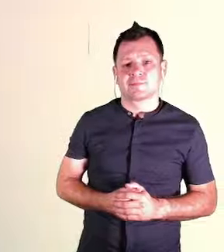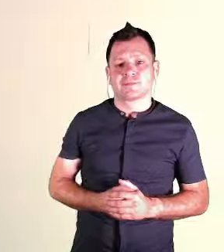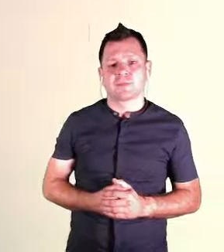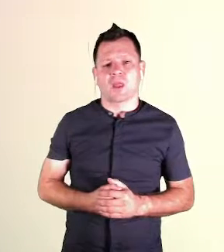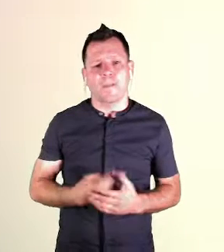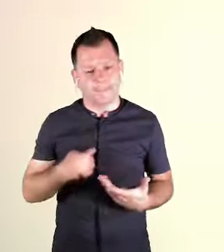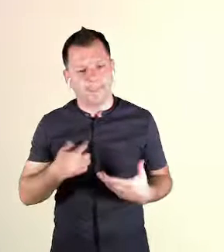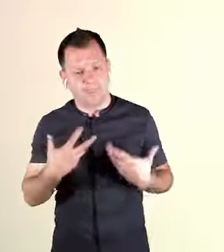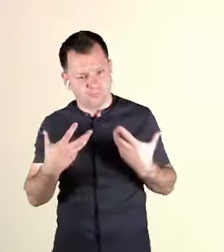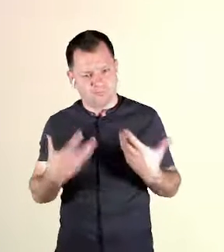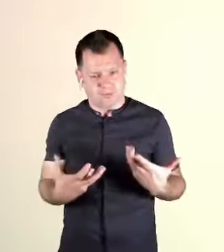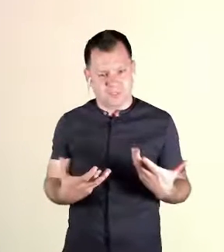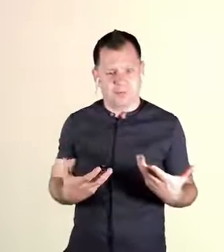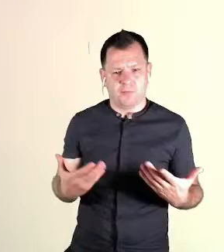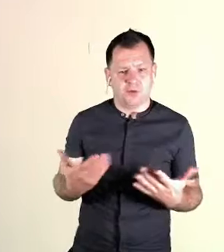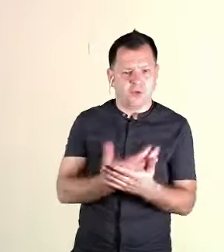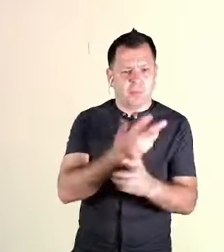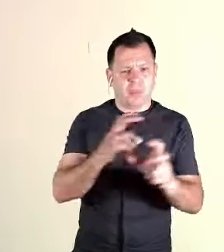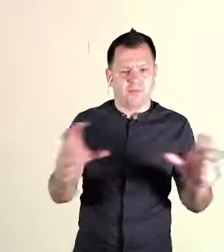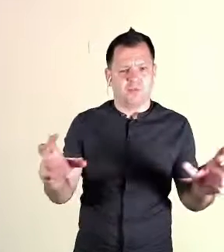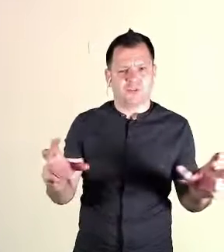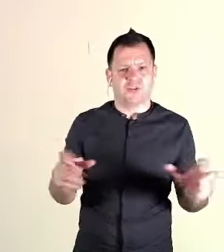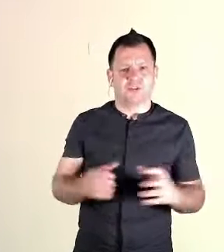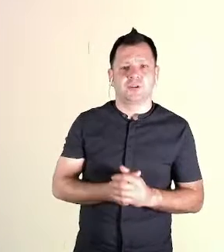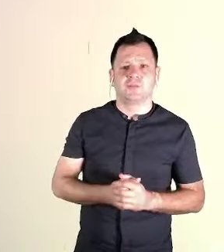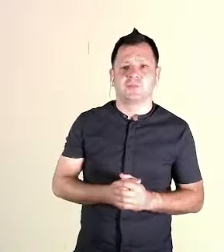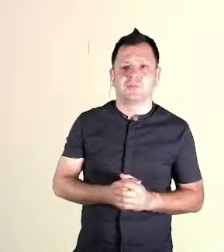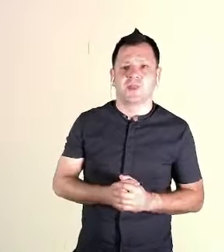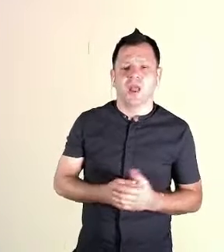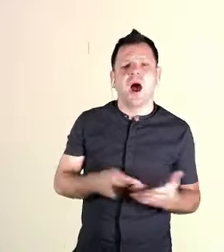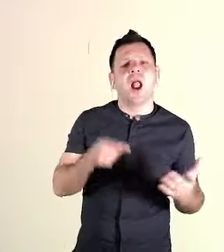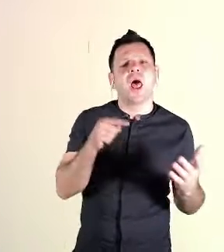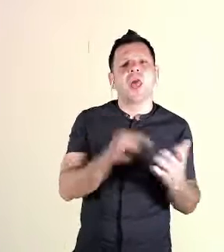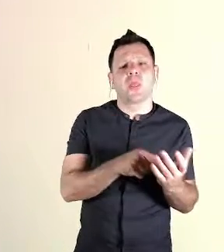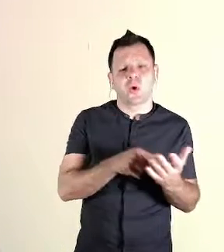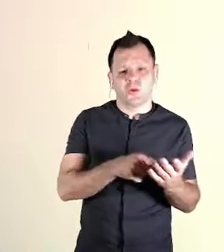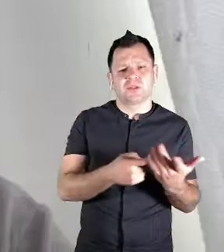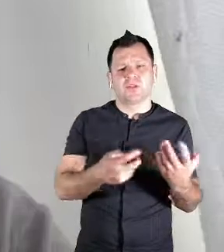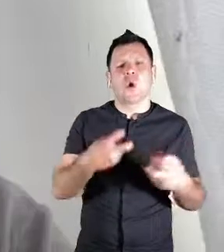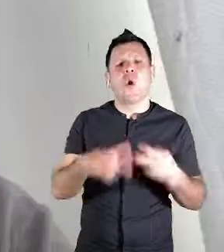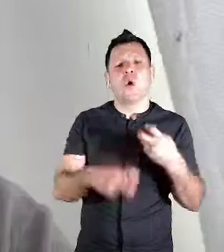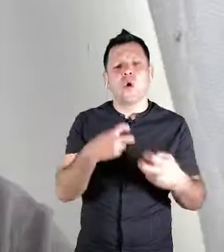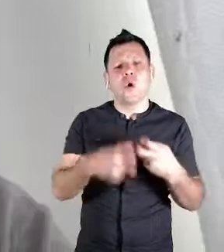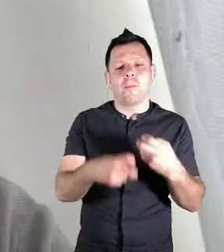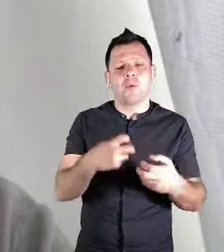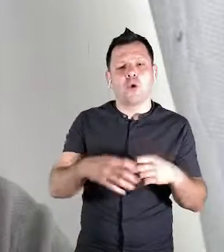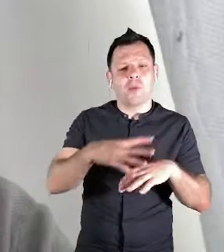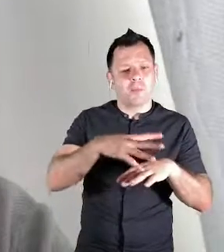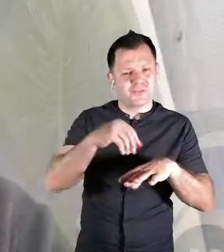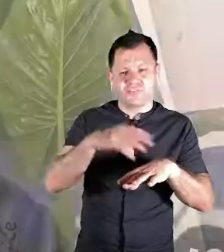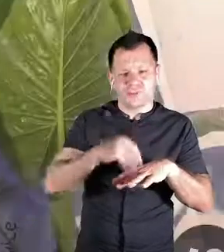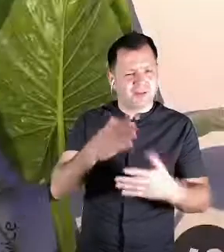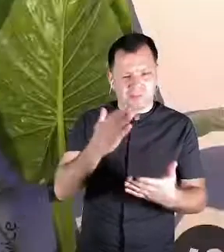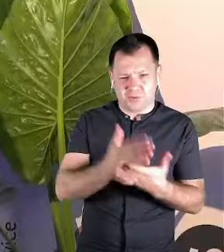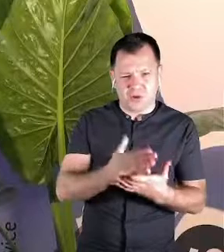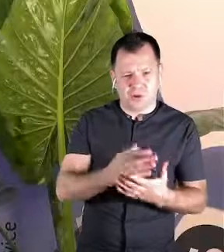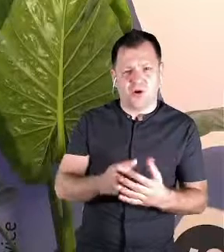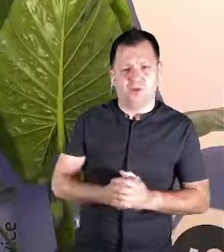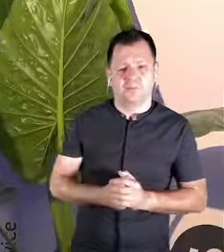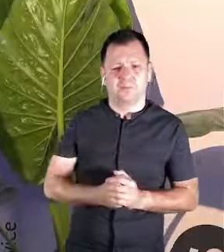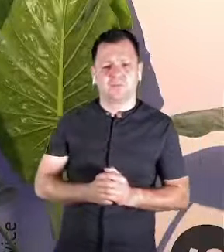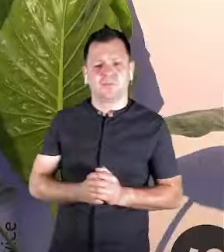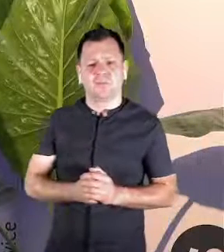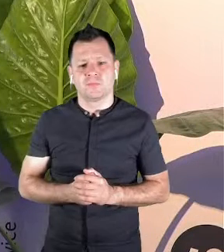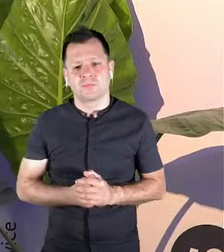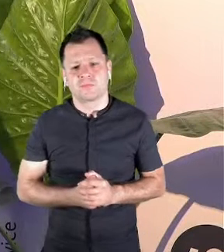But do you think is it only problem of Sweden in that case? Because no, I think you also mentioned at the end